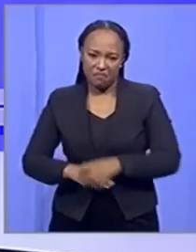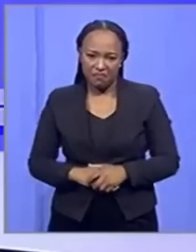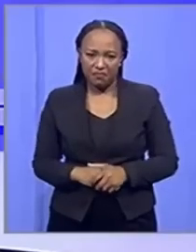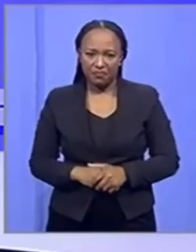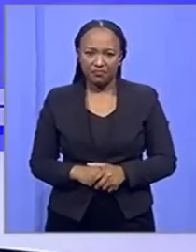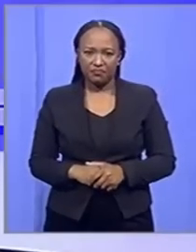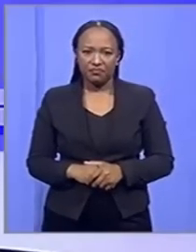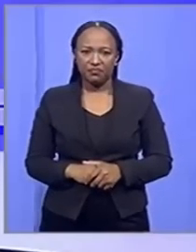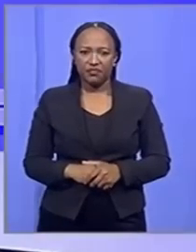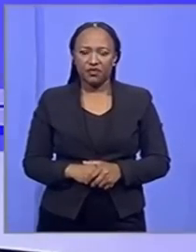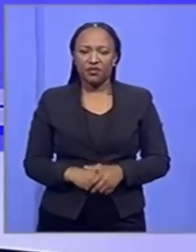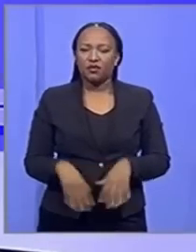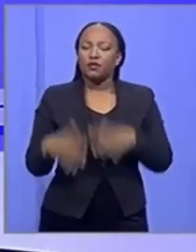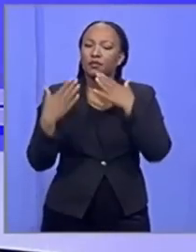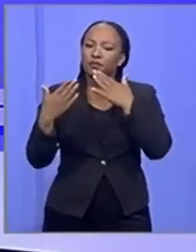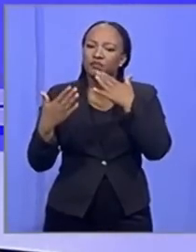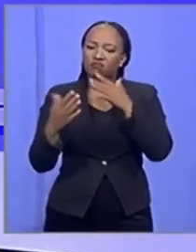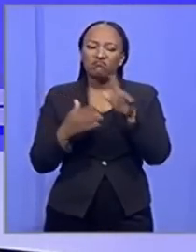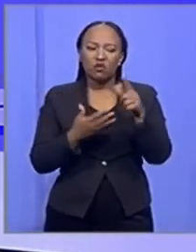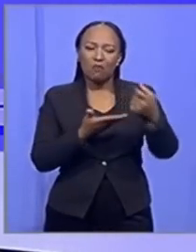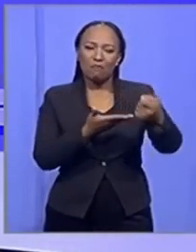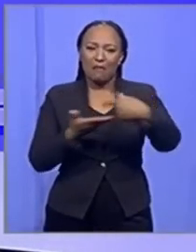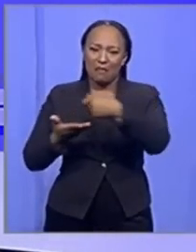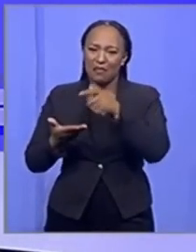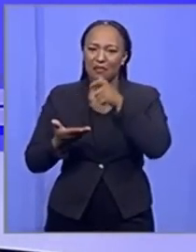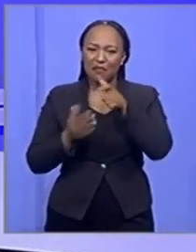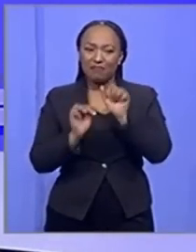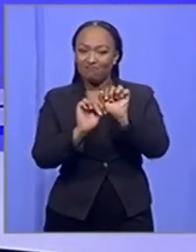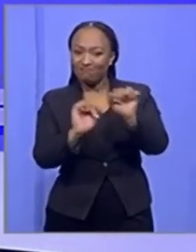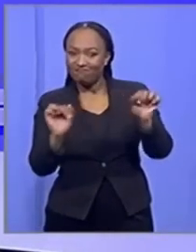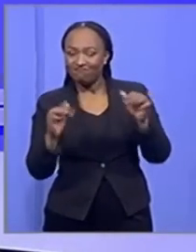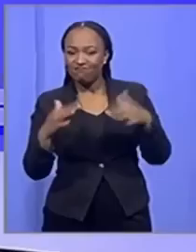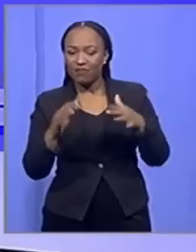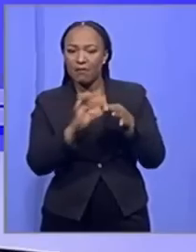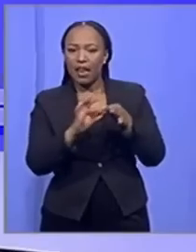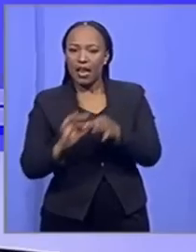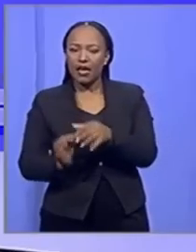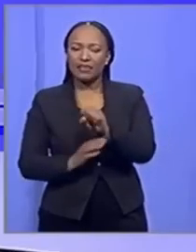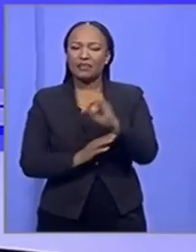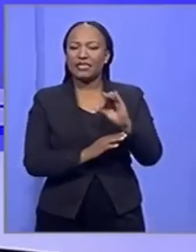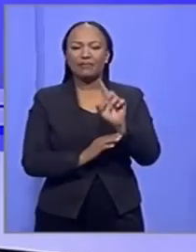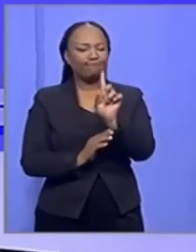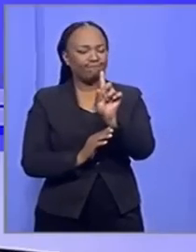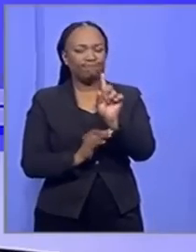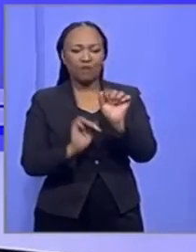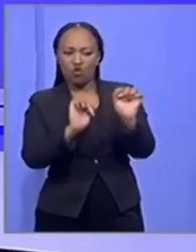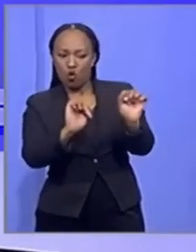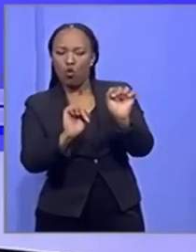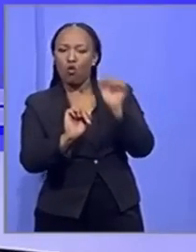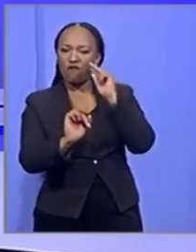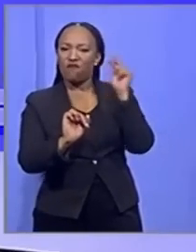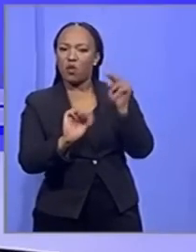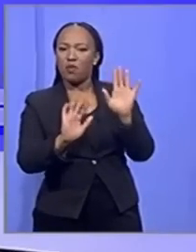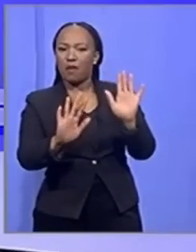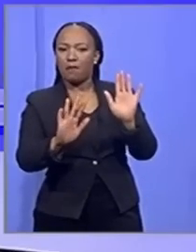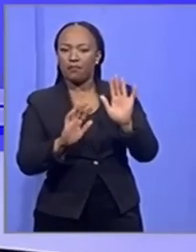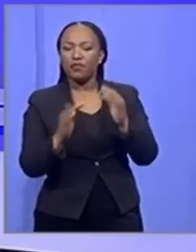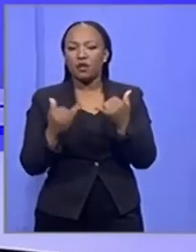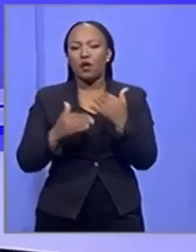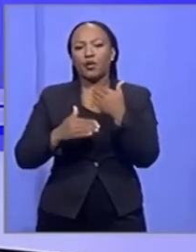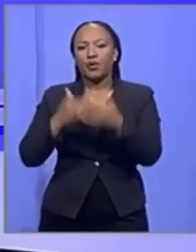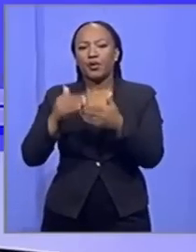Ka mehla le mehla re leboga maikutlo a lena gomme re le go potše gore ga manefelo le lekgotla-kgašo ke maikutlo a lena. Re tšwela pele ka tšeo di rego